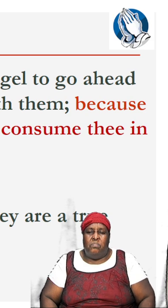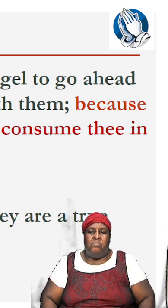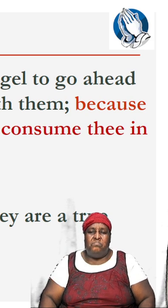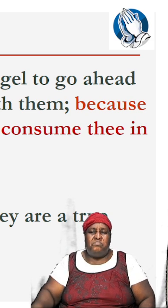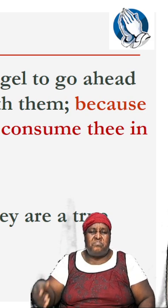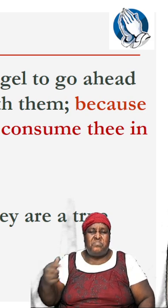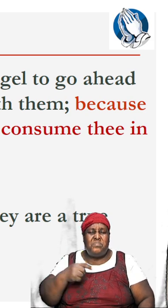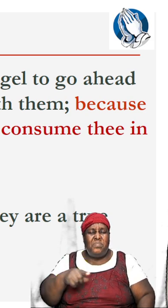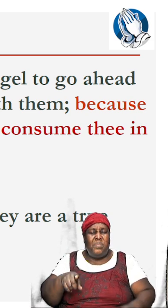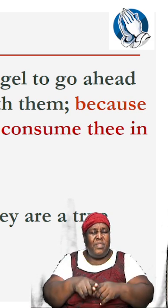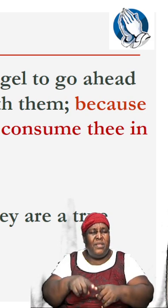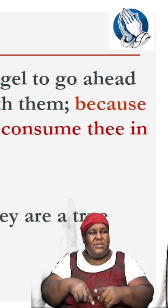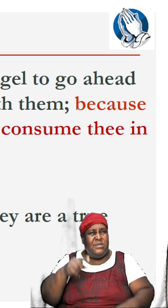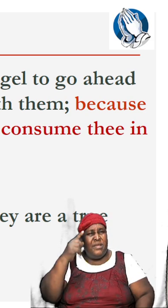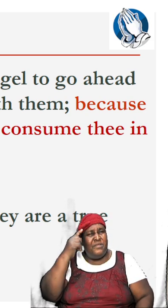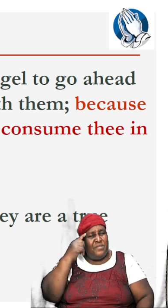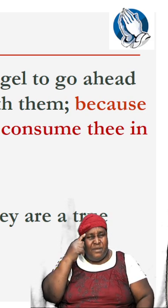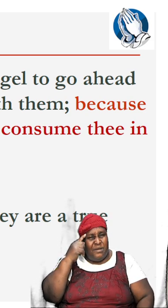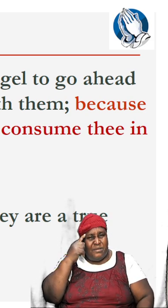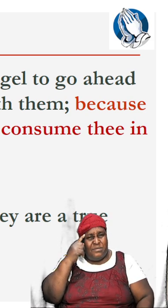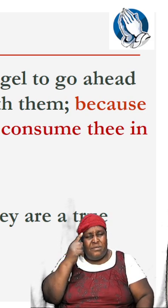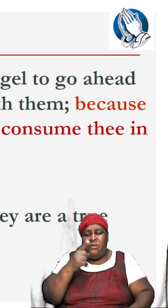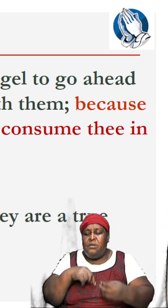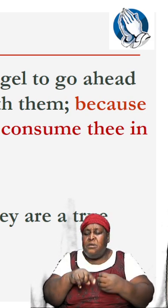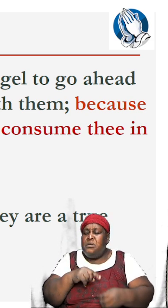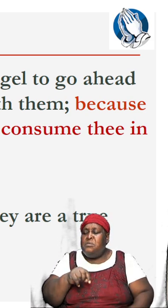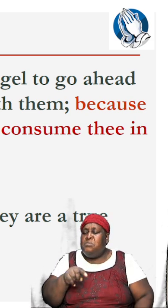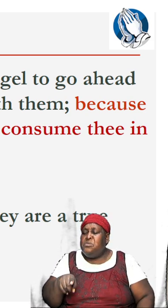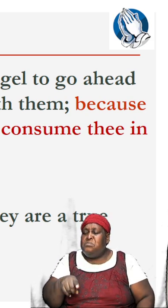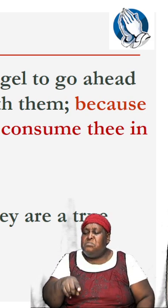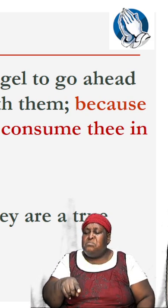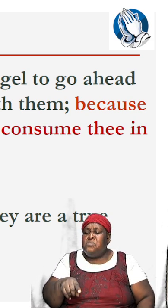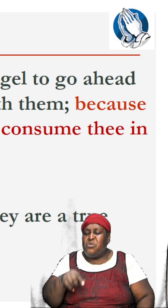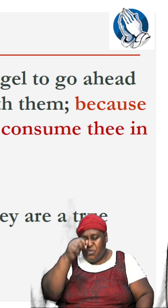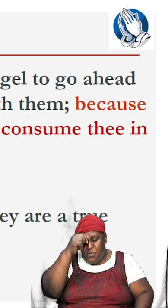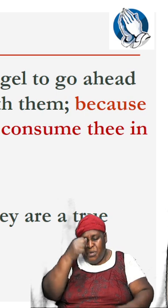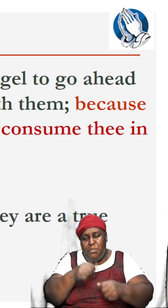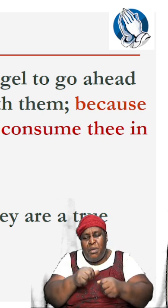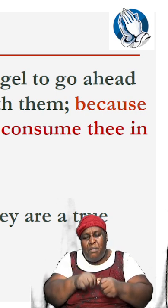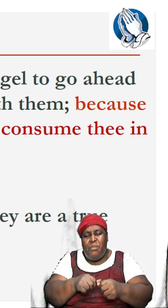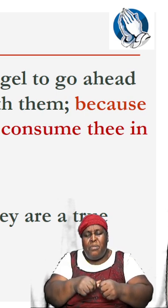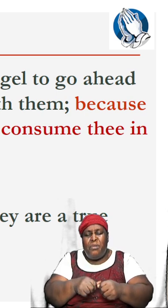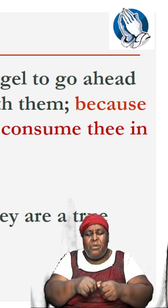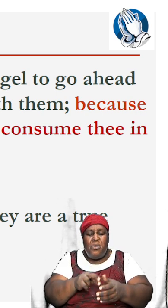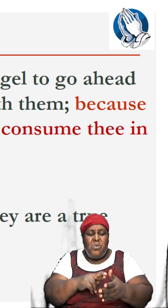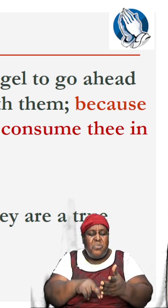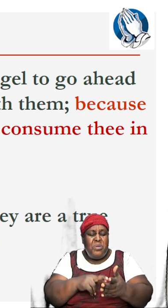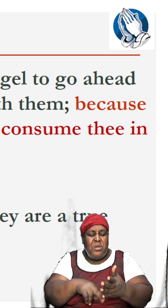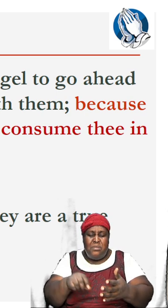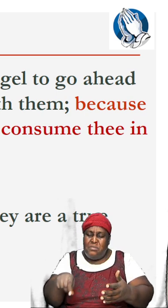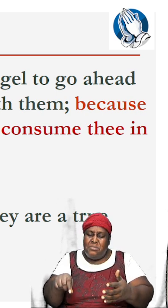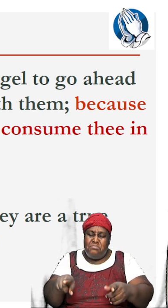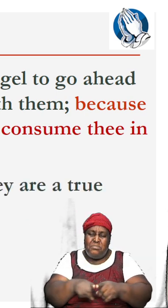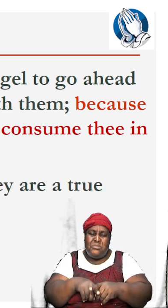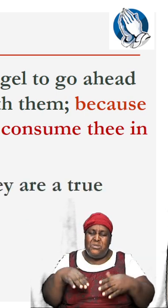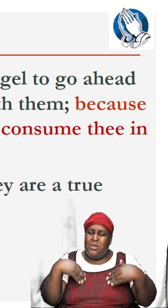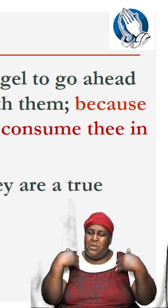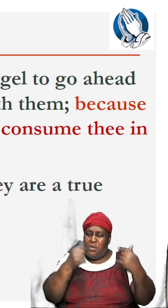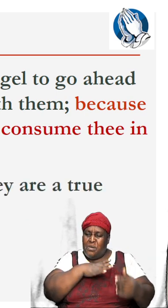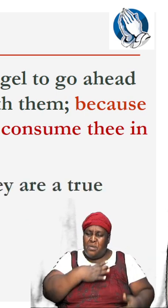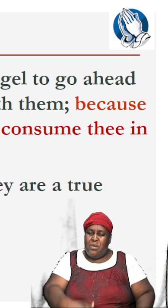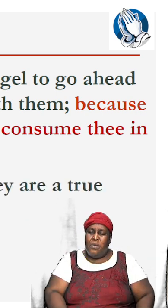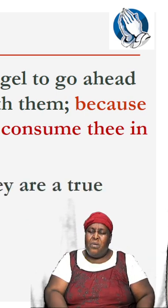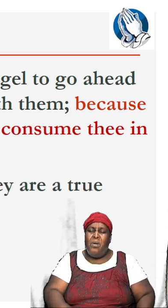this, I remember reading this as a young man, as a young Christian, and I thought to myself that how